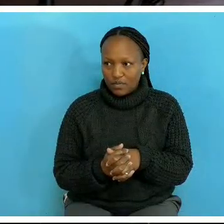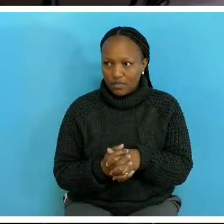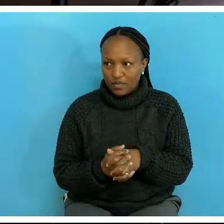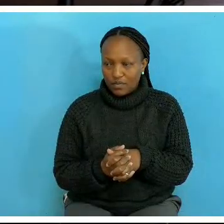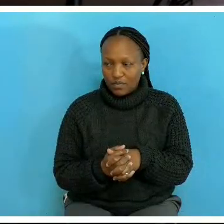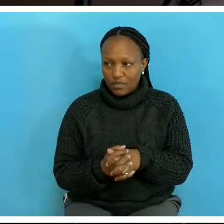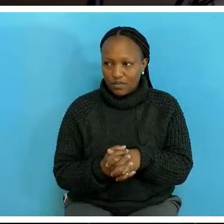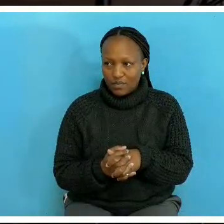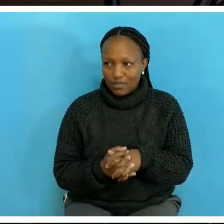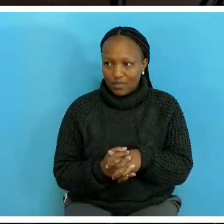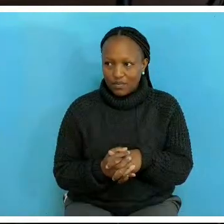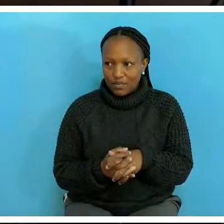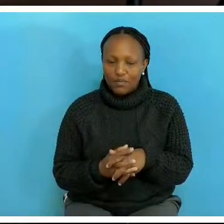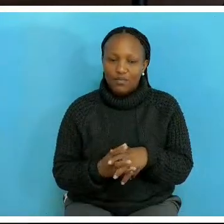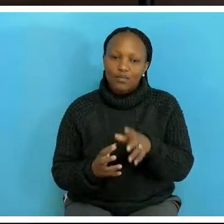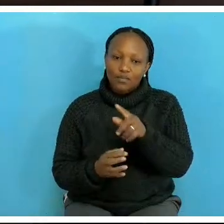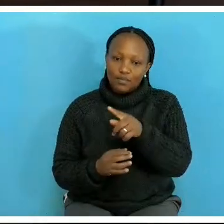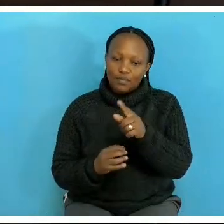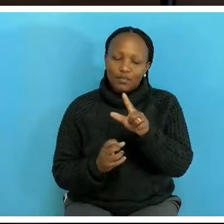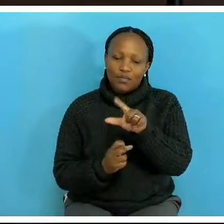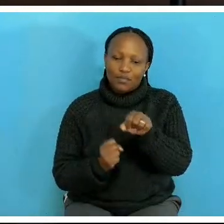sorry. No, but this one, it's